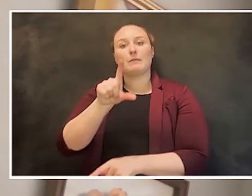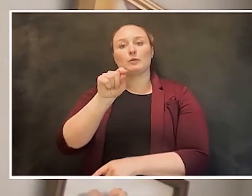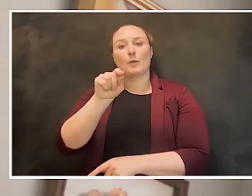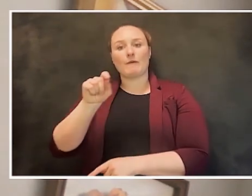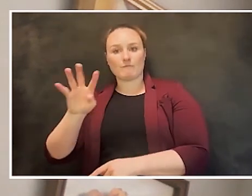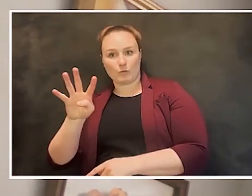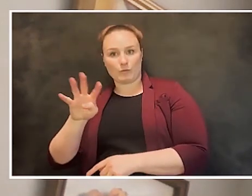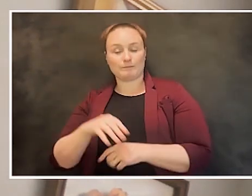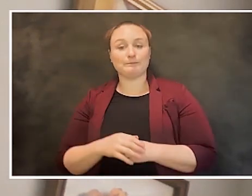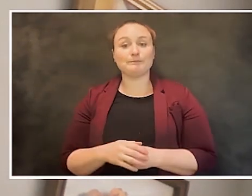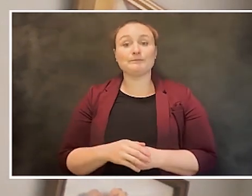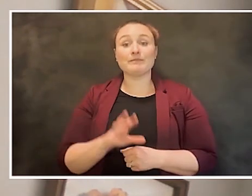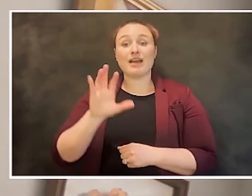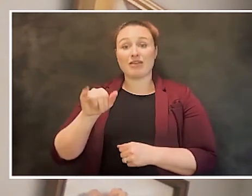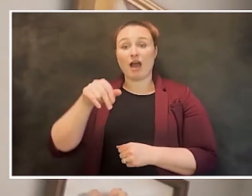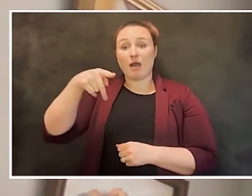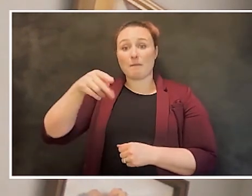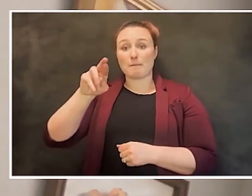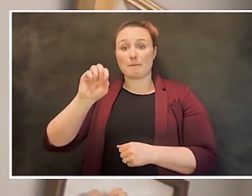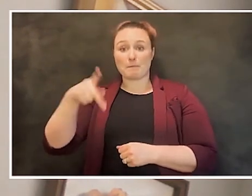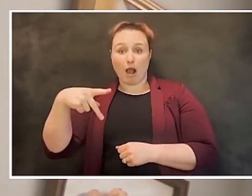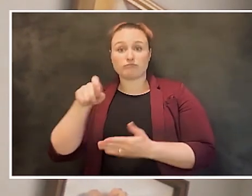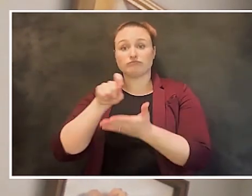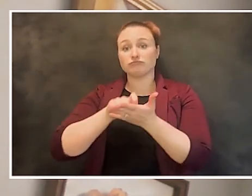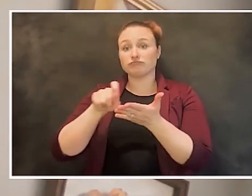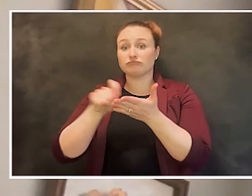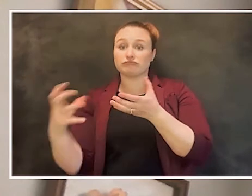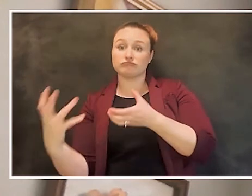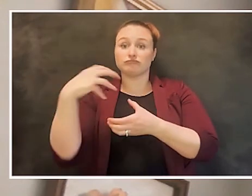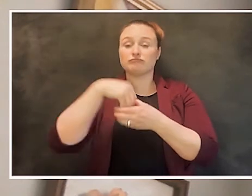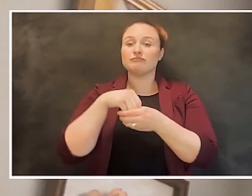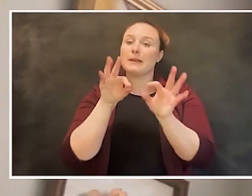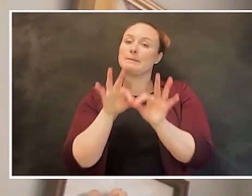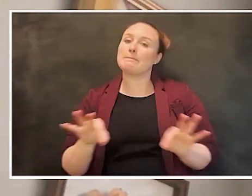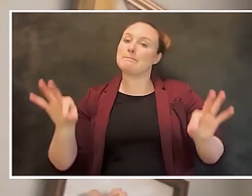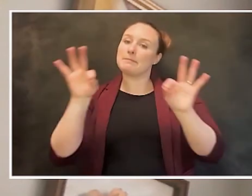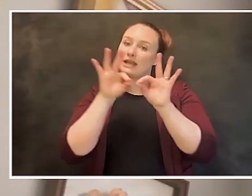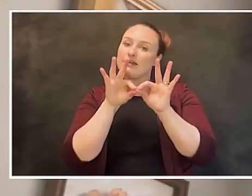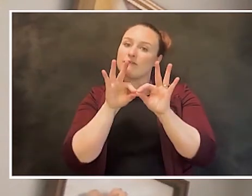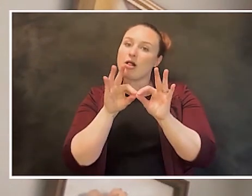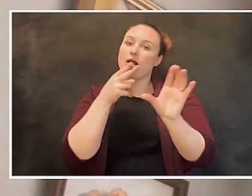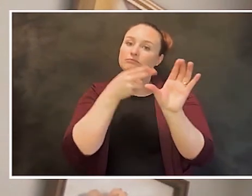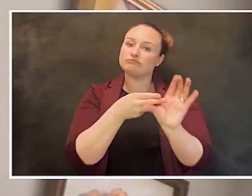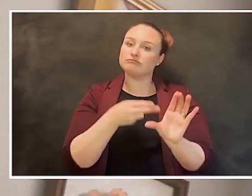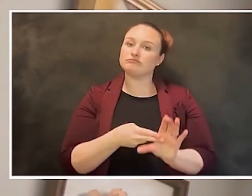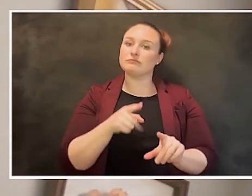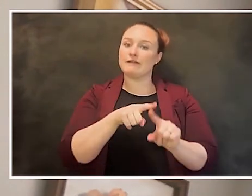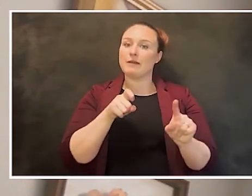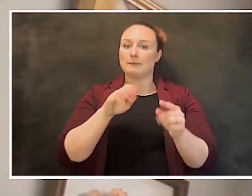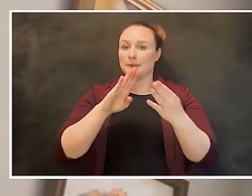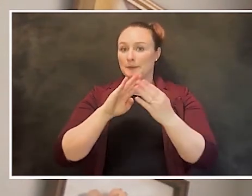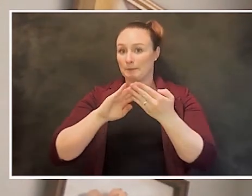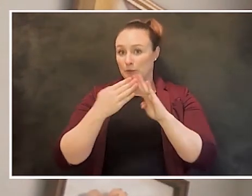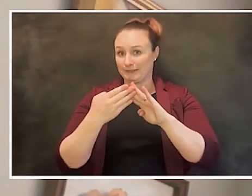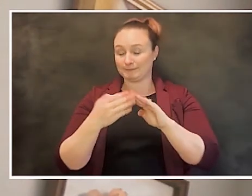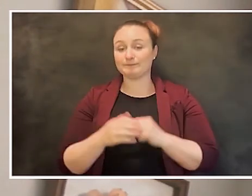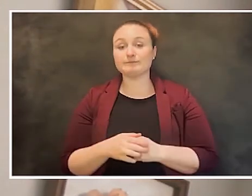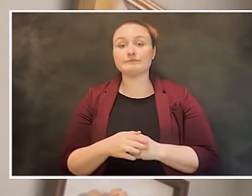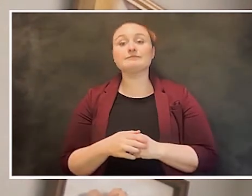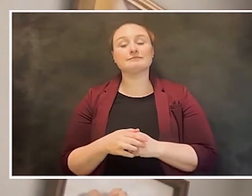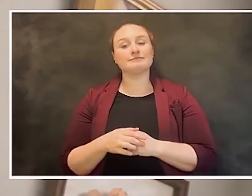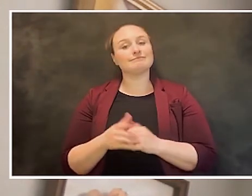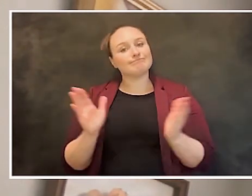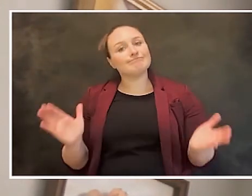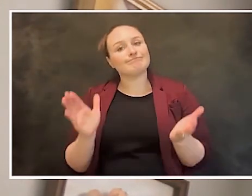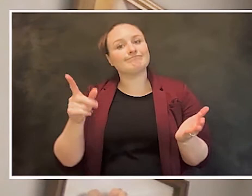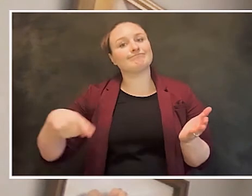That proposition was written to include meaningful participation from the community. We encourage everyone to provide